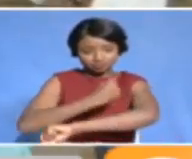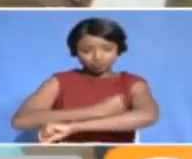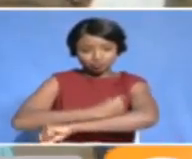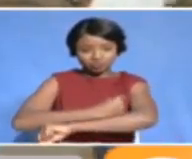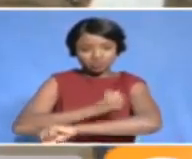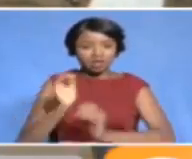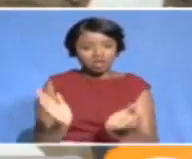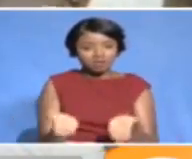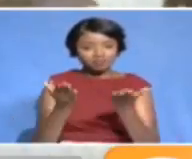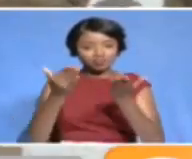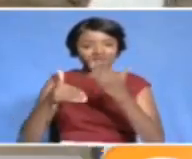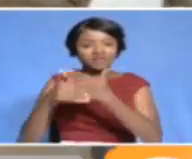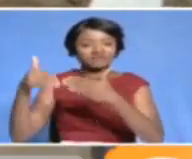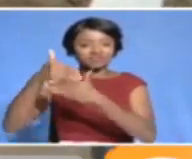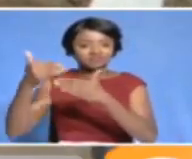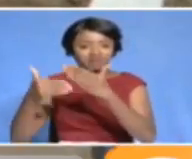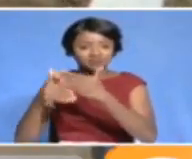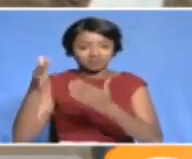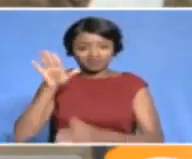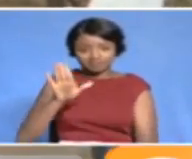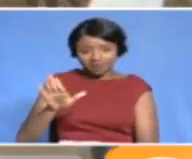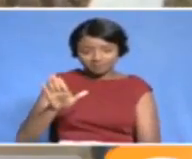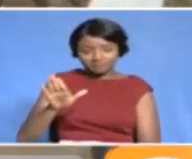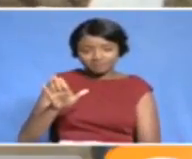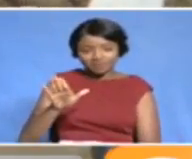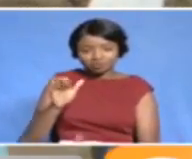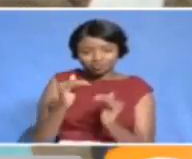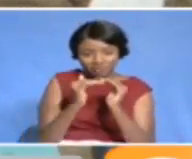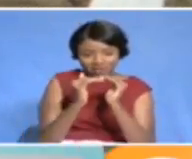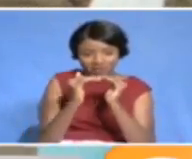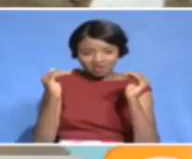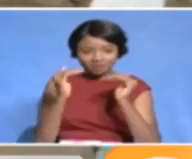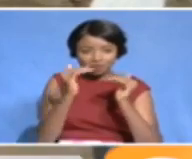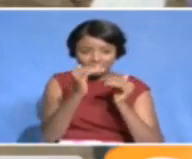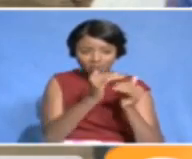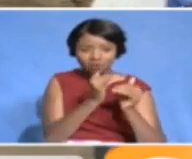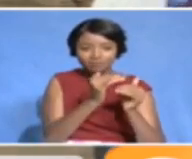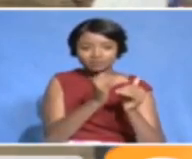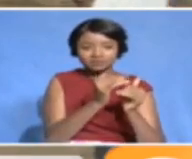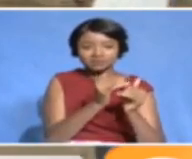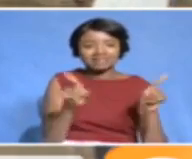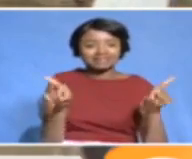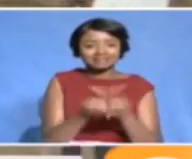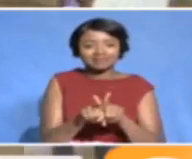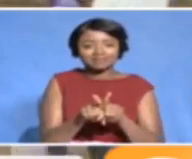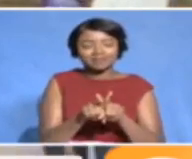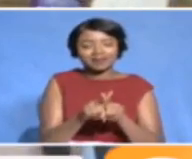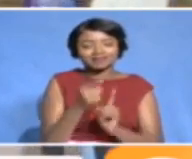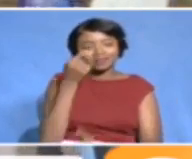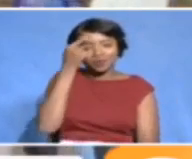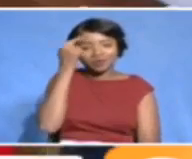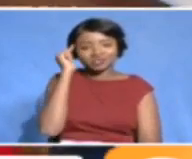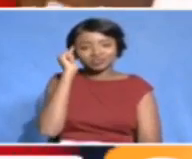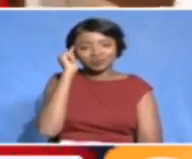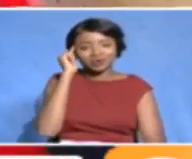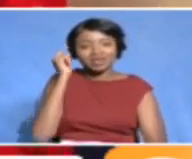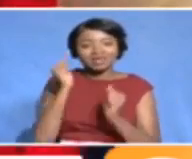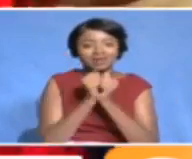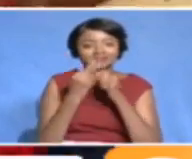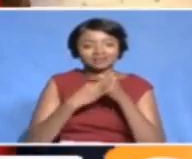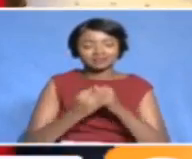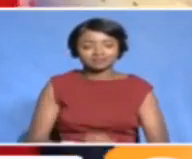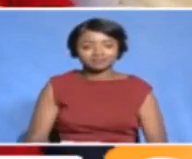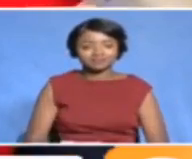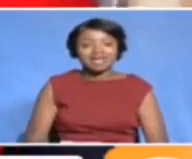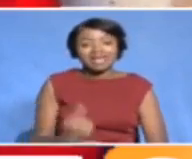improve their infrastructure to the level almost, if not the same as the original 18. And as the number